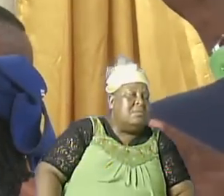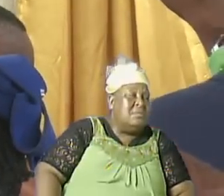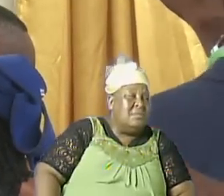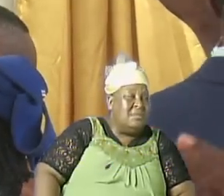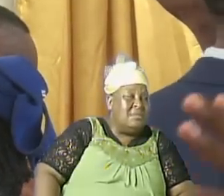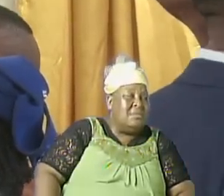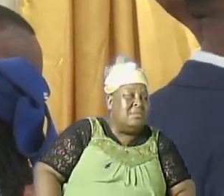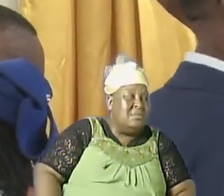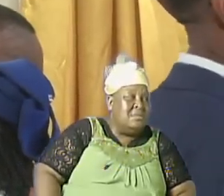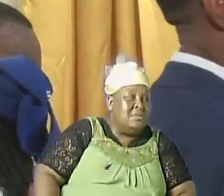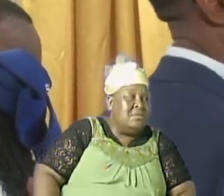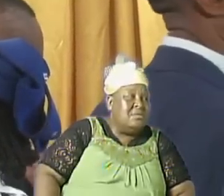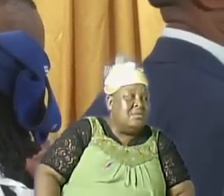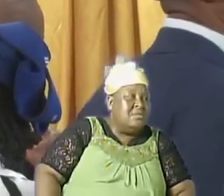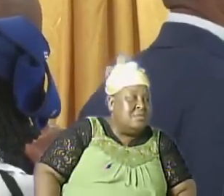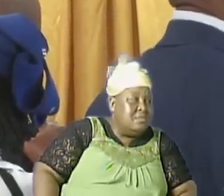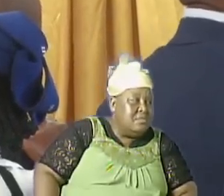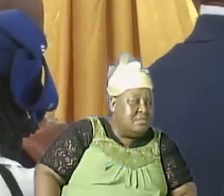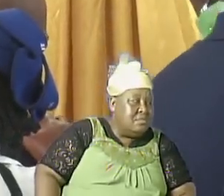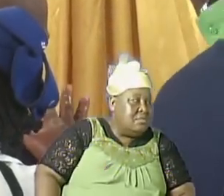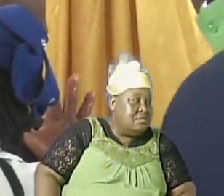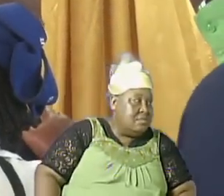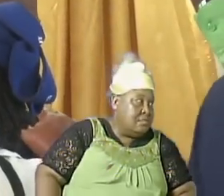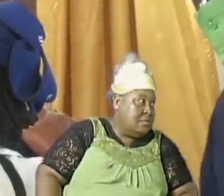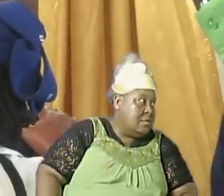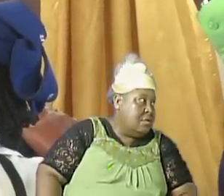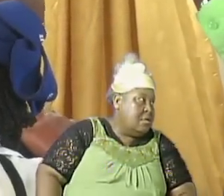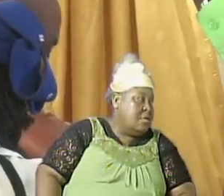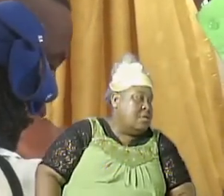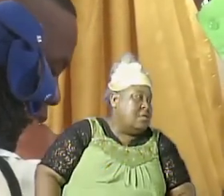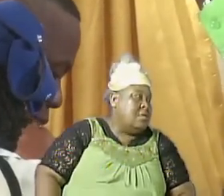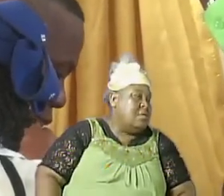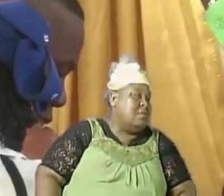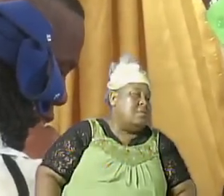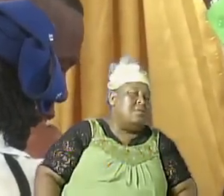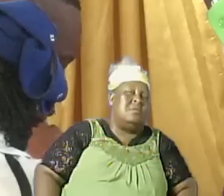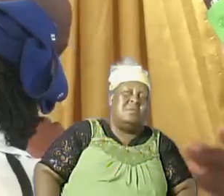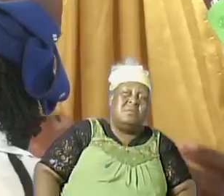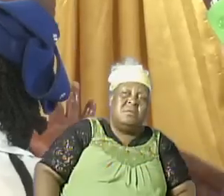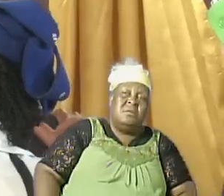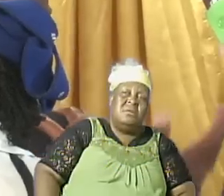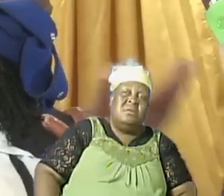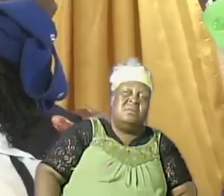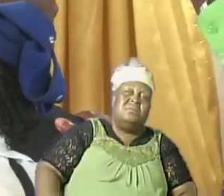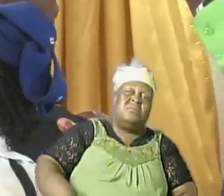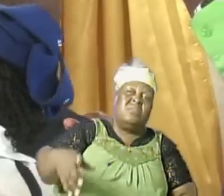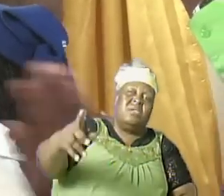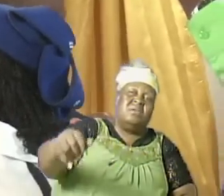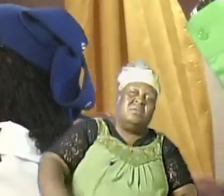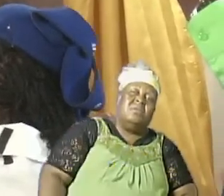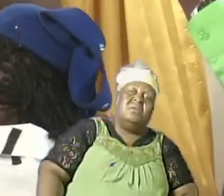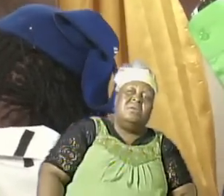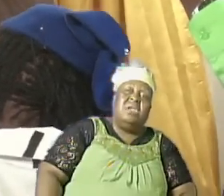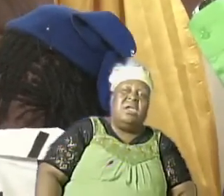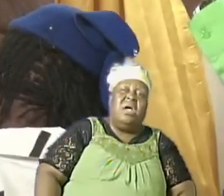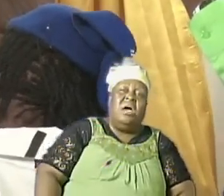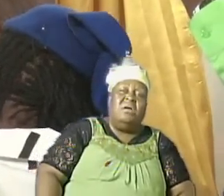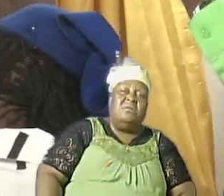power. There's power. There's power in the name of Jesus.